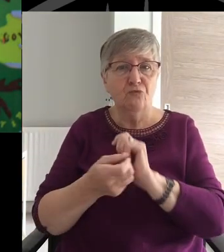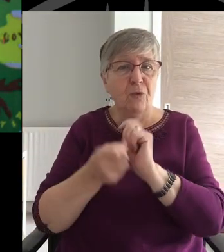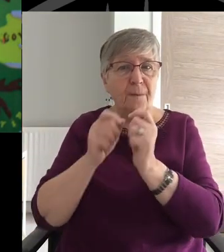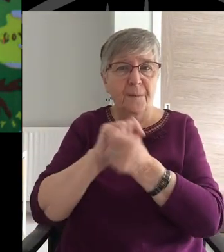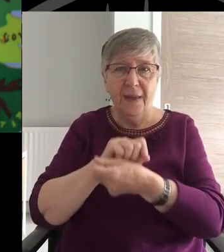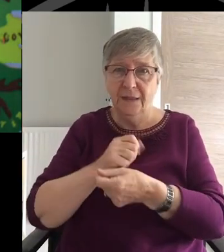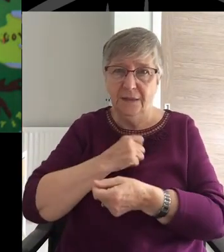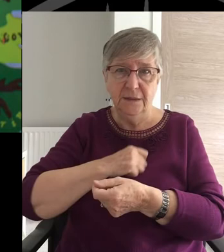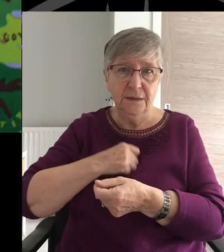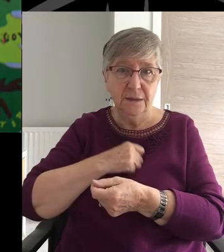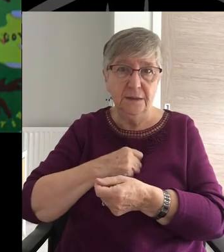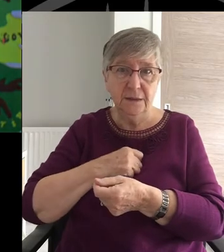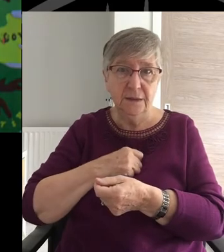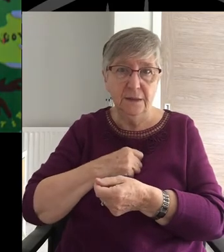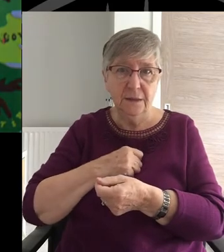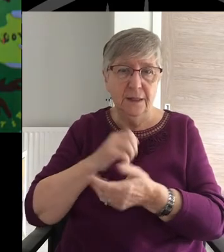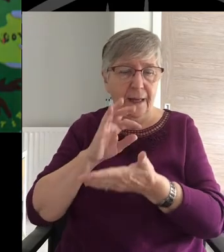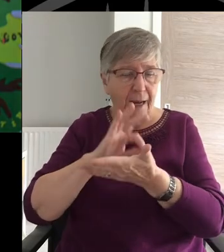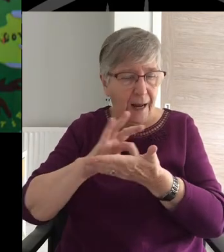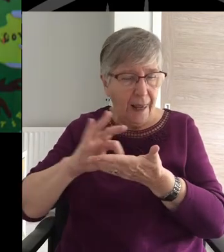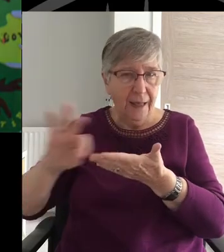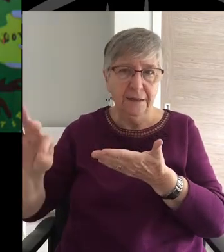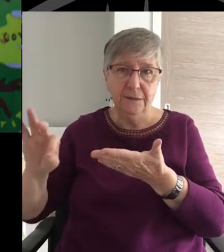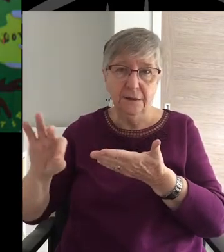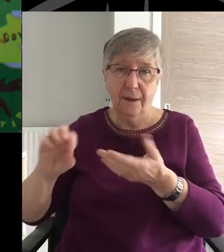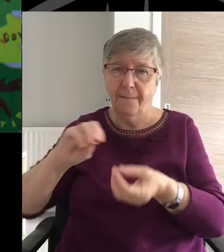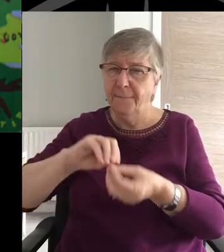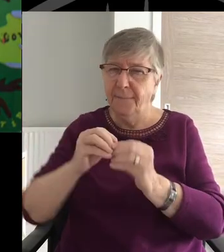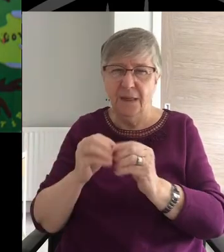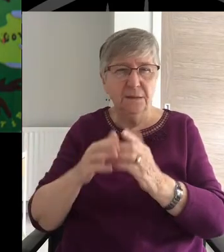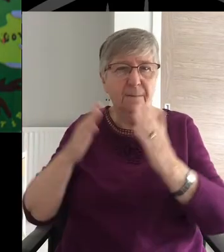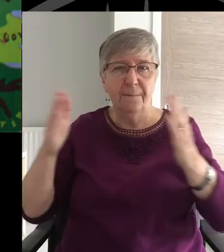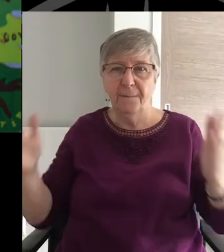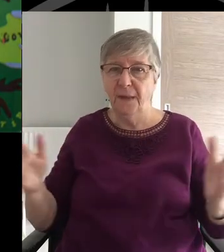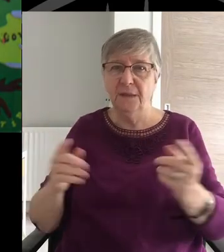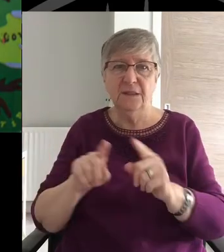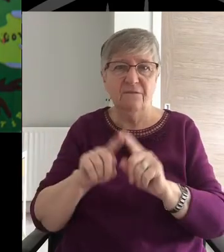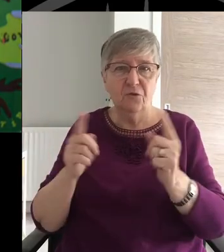Repentance is cleansing and makes a huge difference.